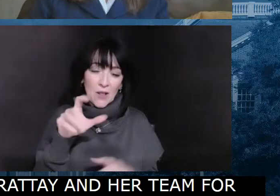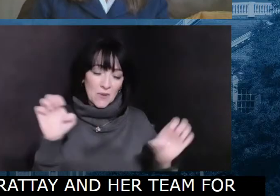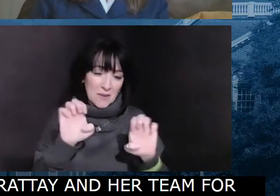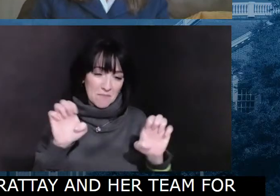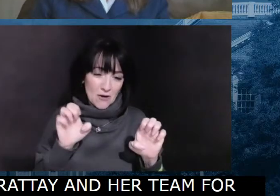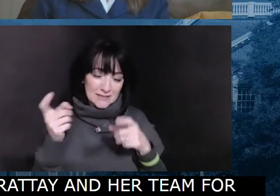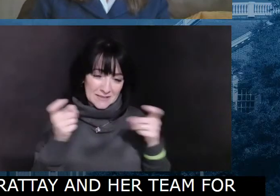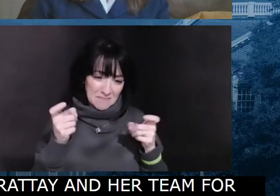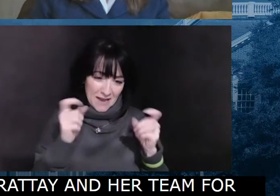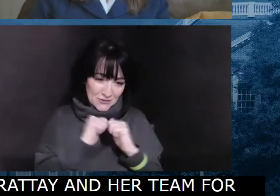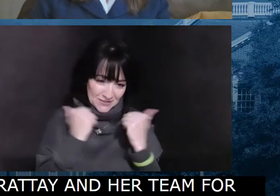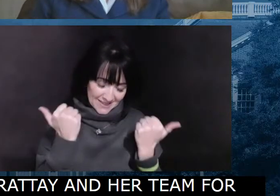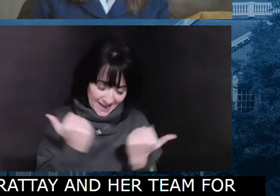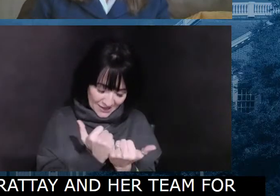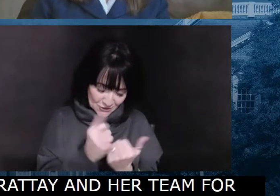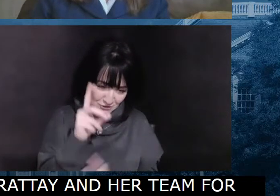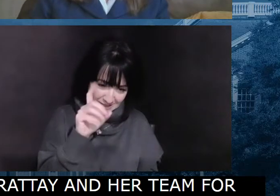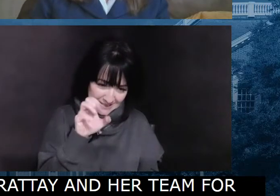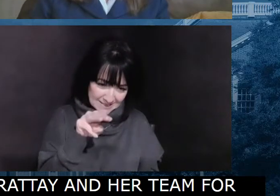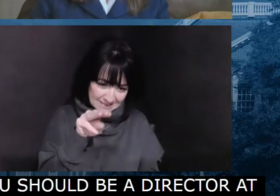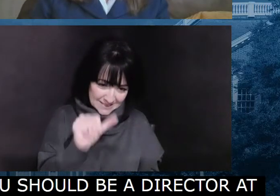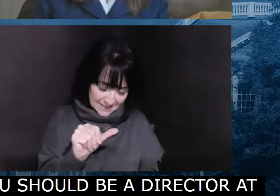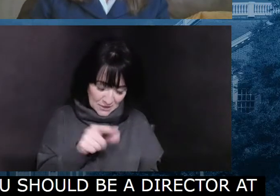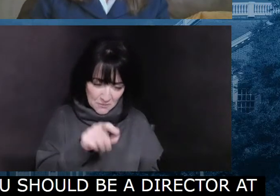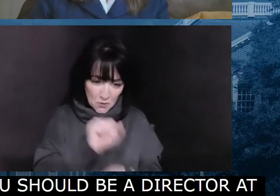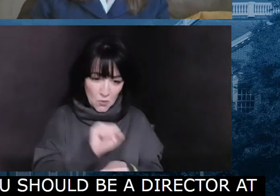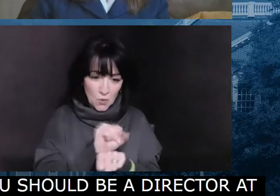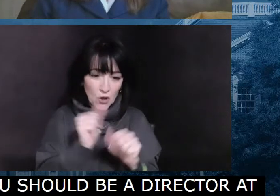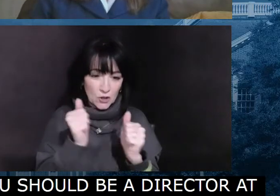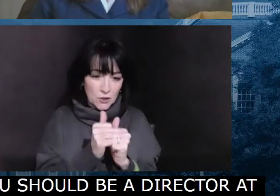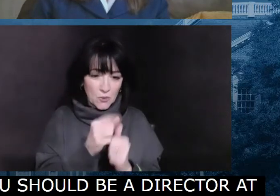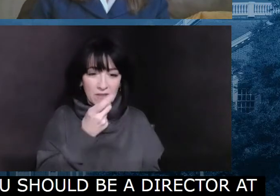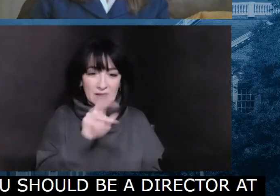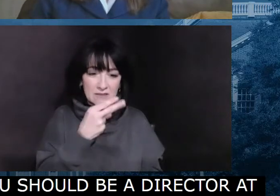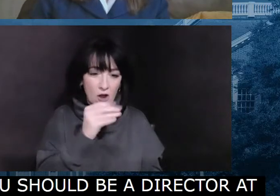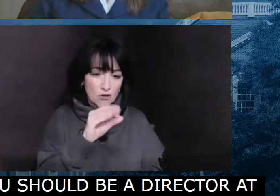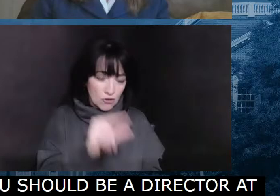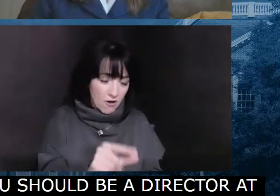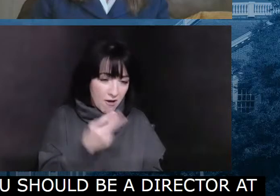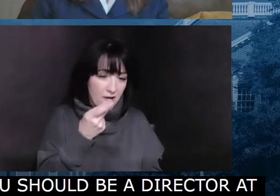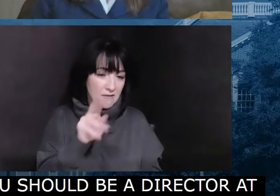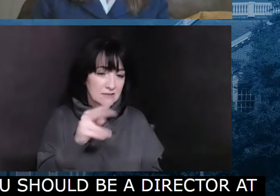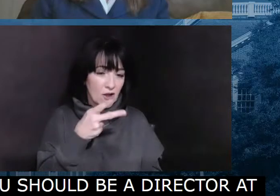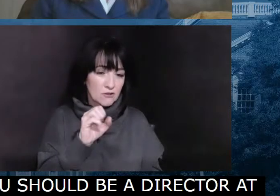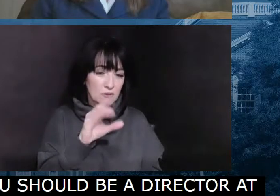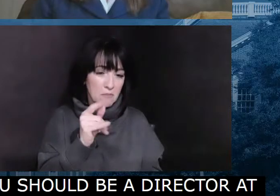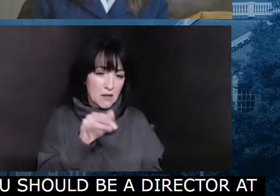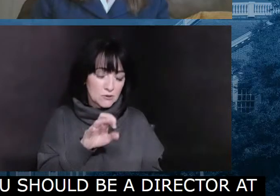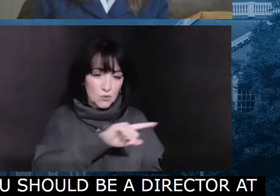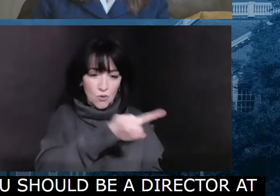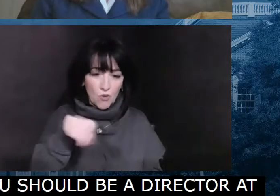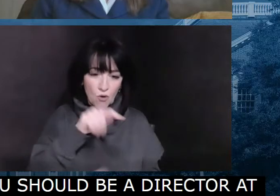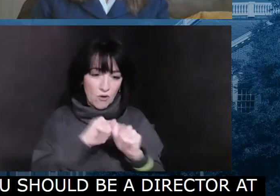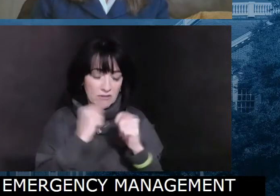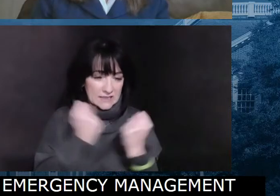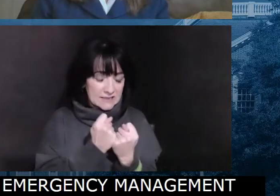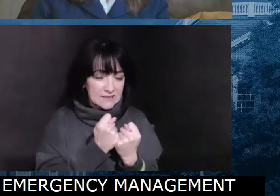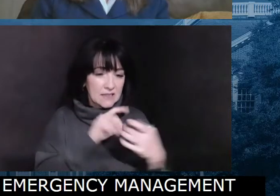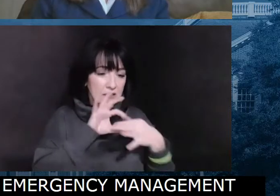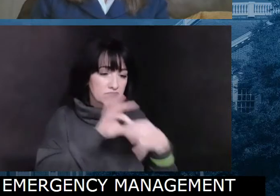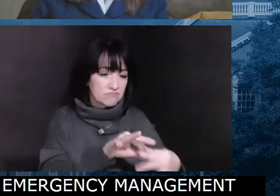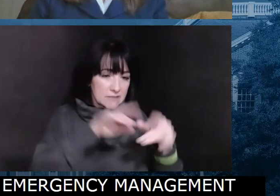emergency management agency, working with Dr. Hogg, Dr. Pescator, all the teams out there on testing